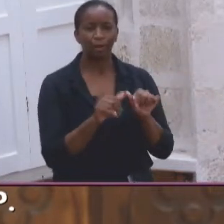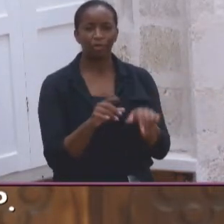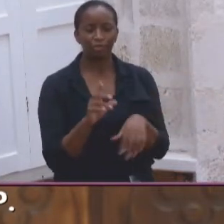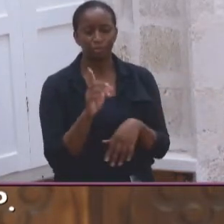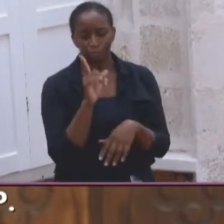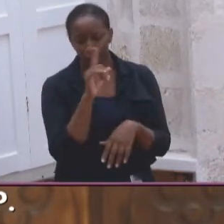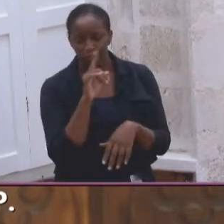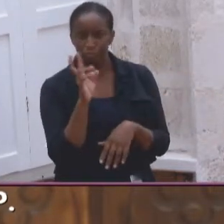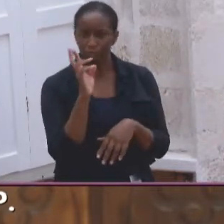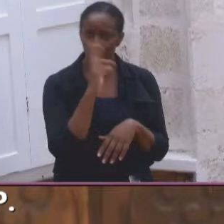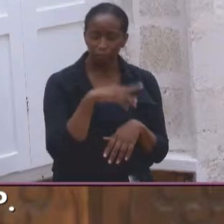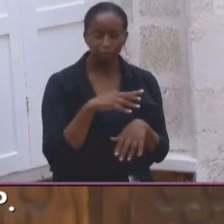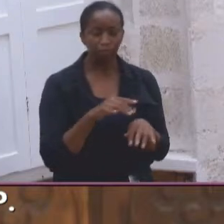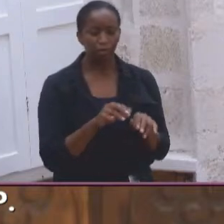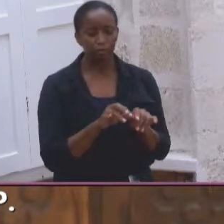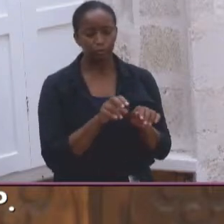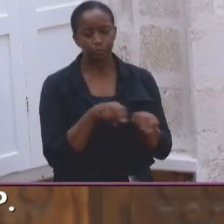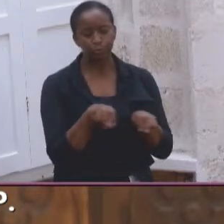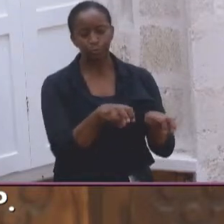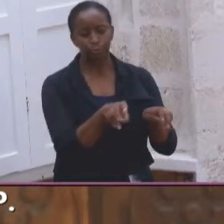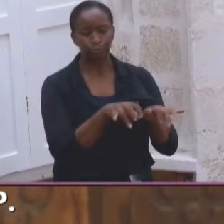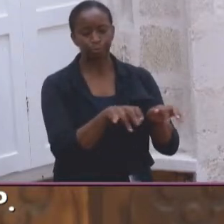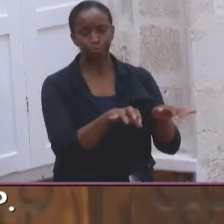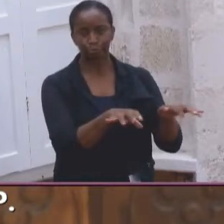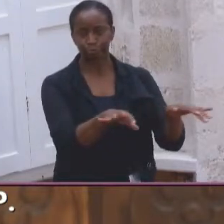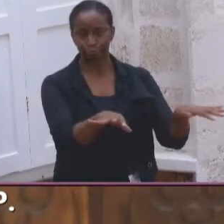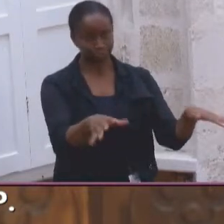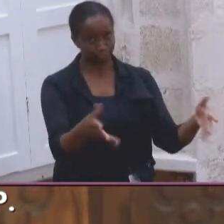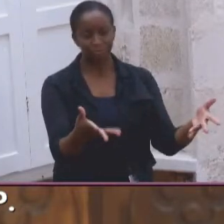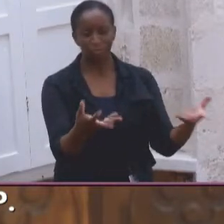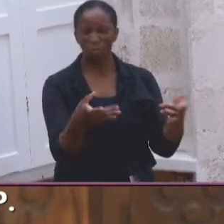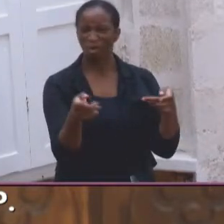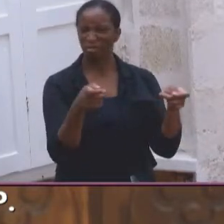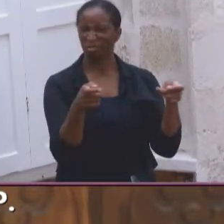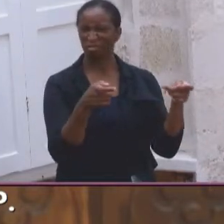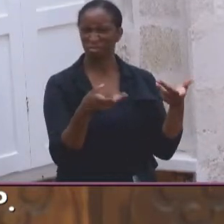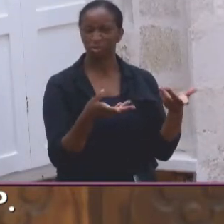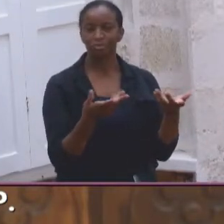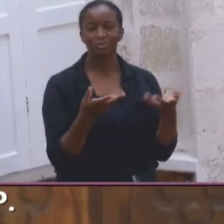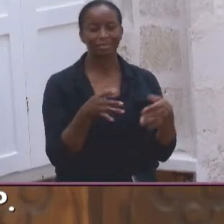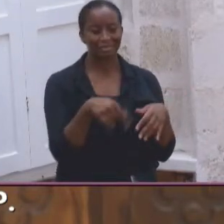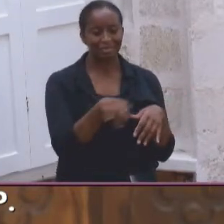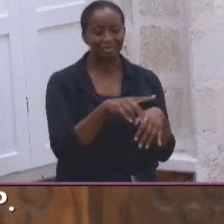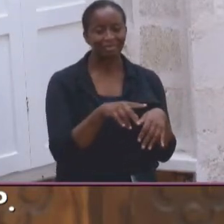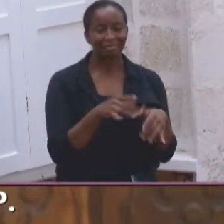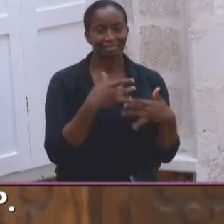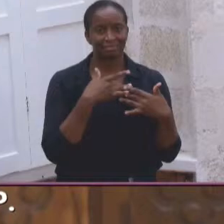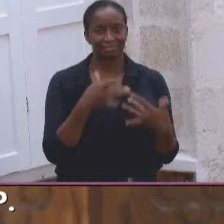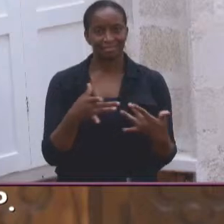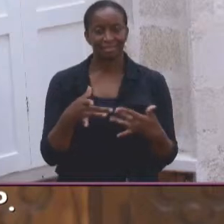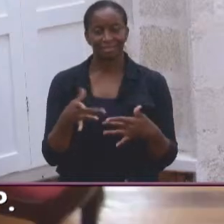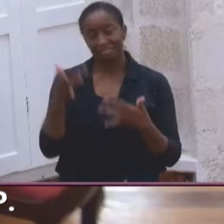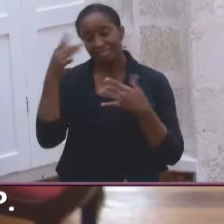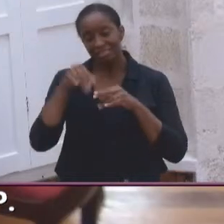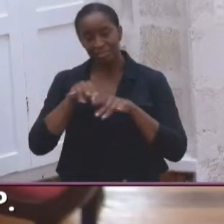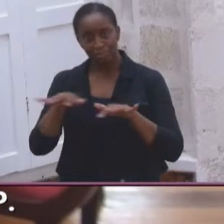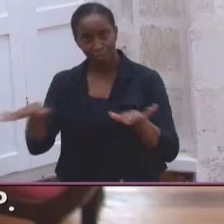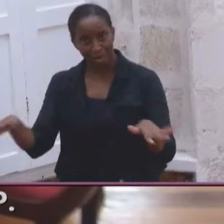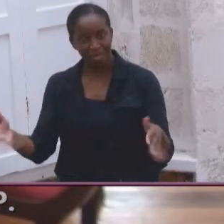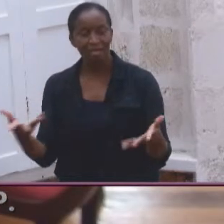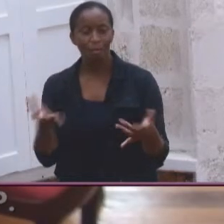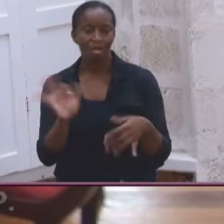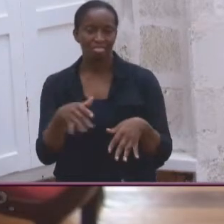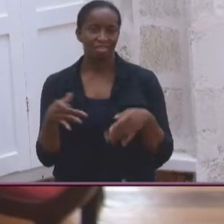diseases. Mr. President, with these few words, I beg that this bill be read a second time.